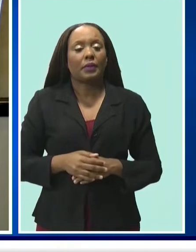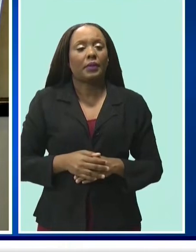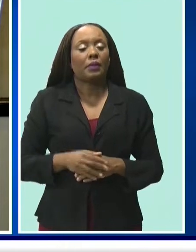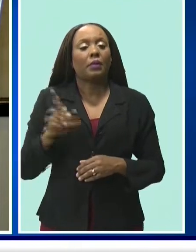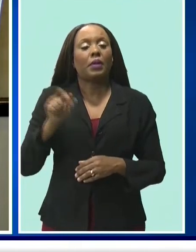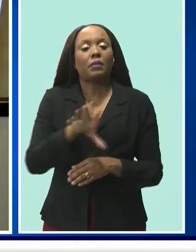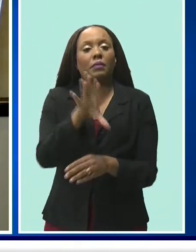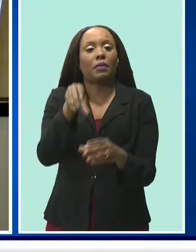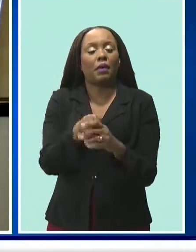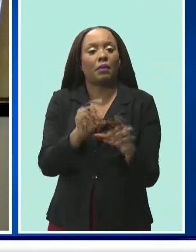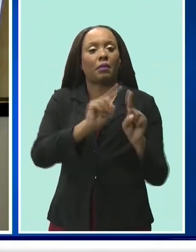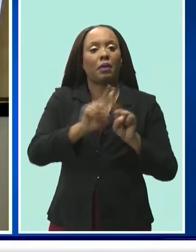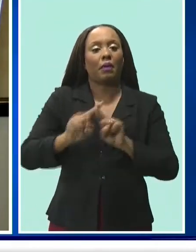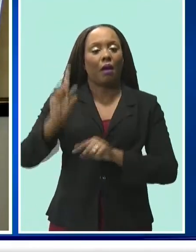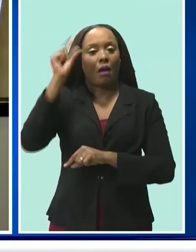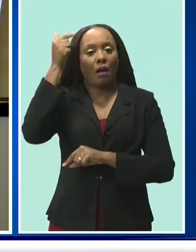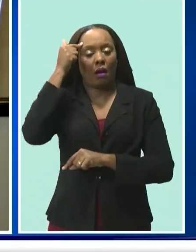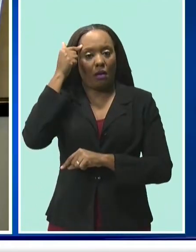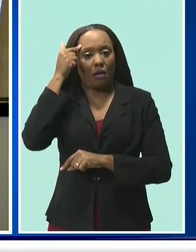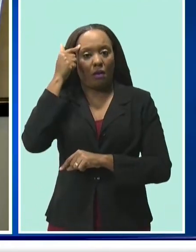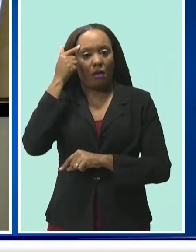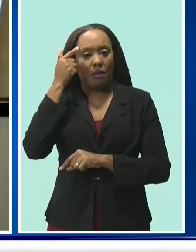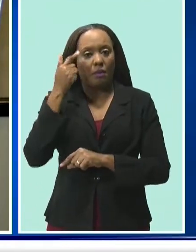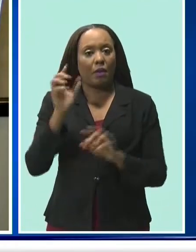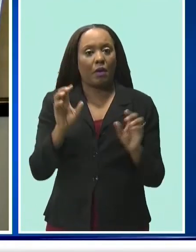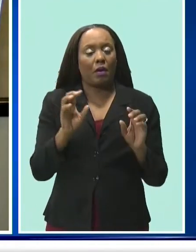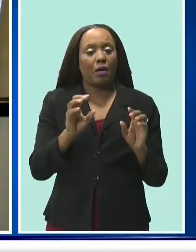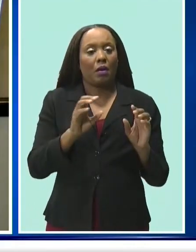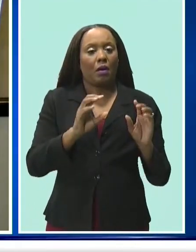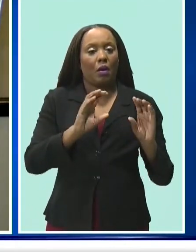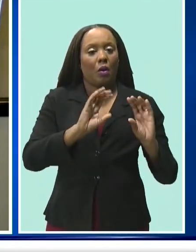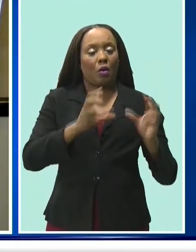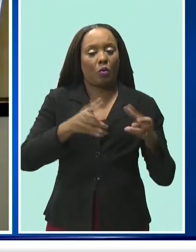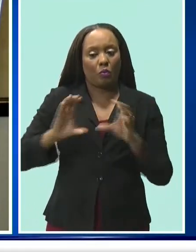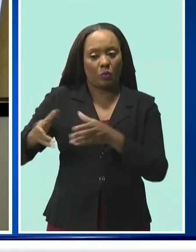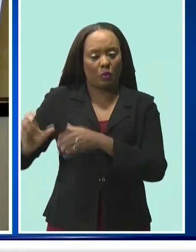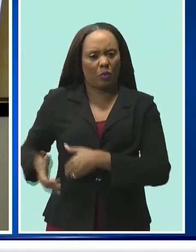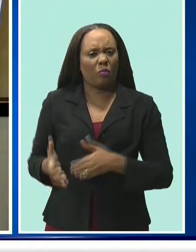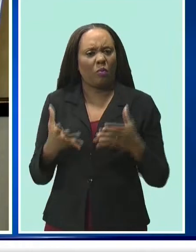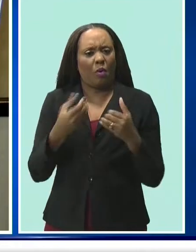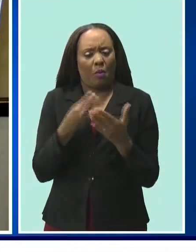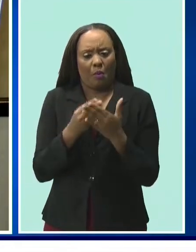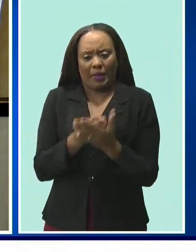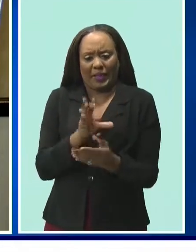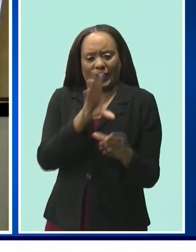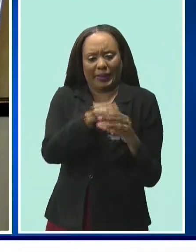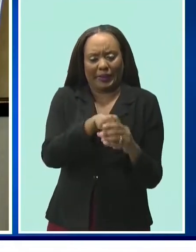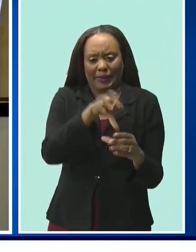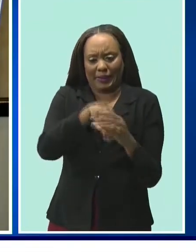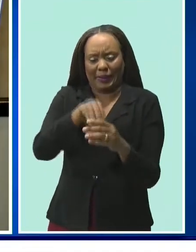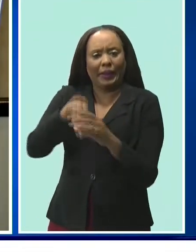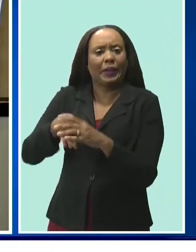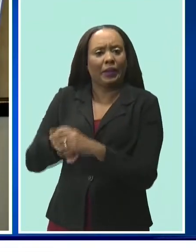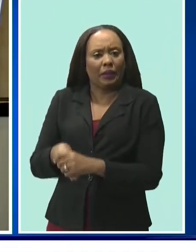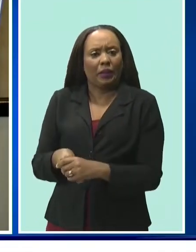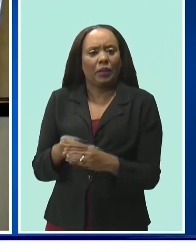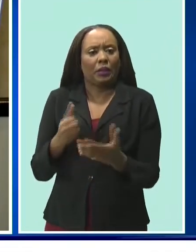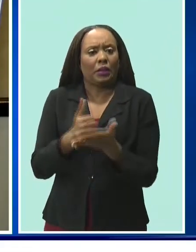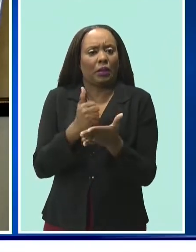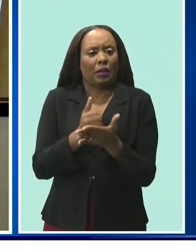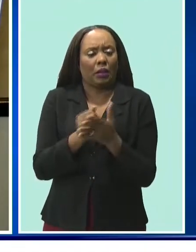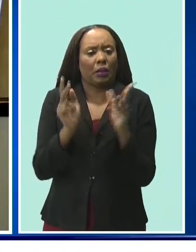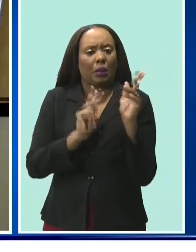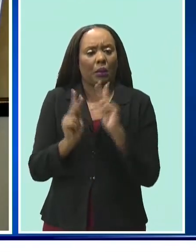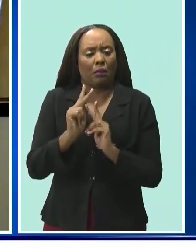governmental institutions and put in some element of funding to be able to continue with that sensitization that is